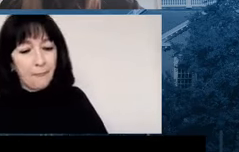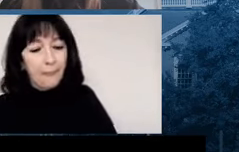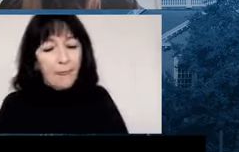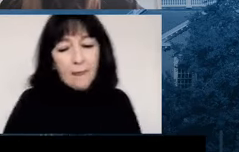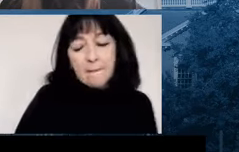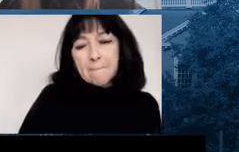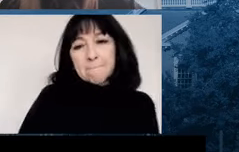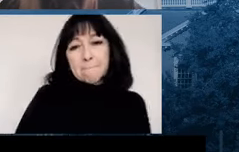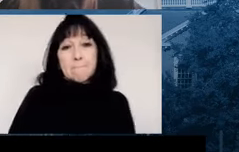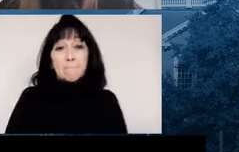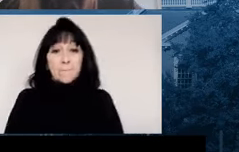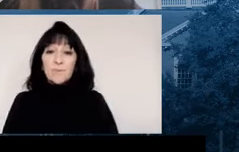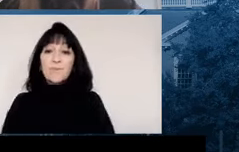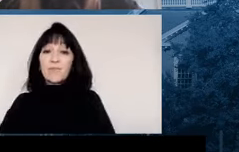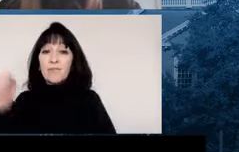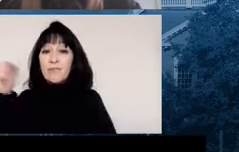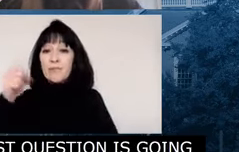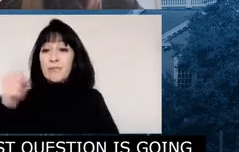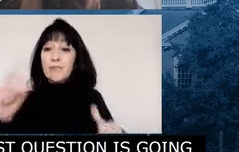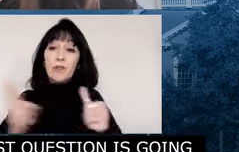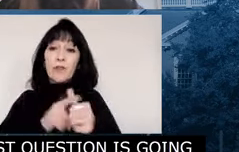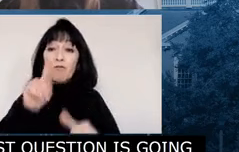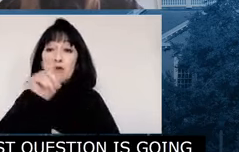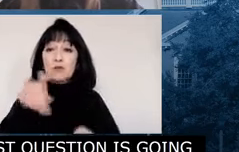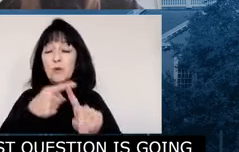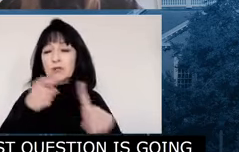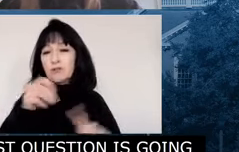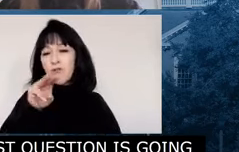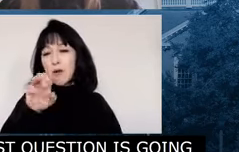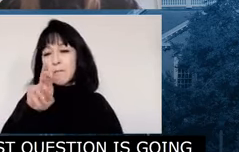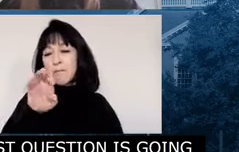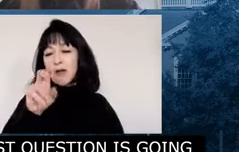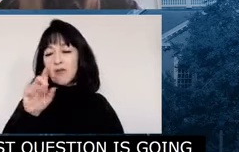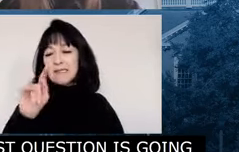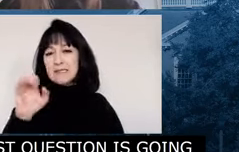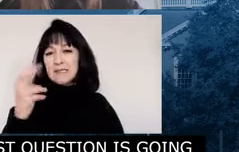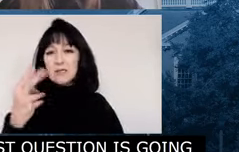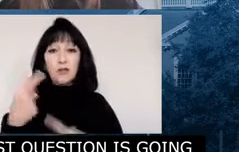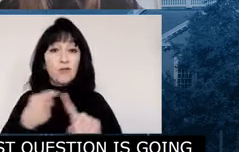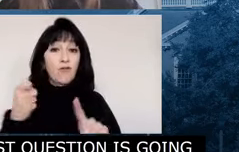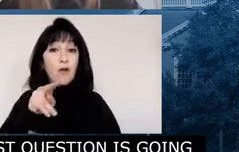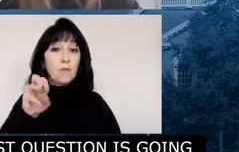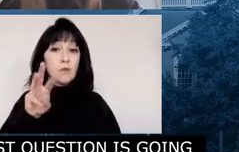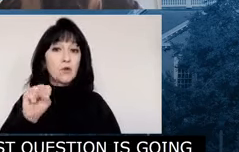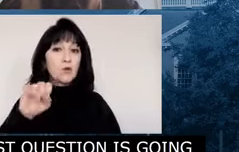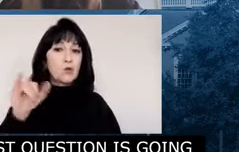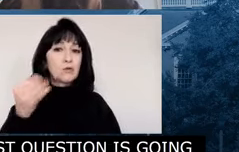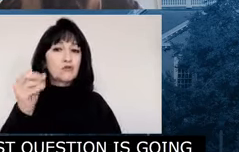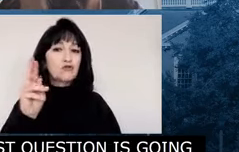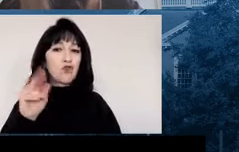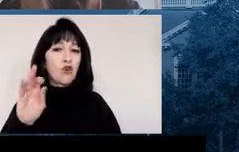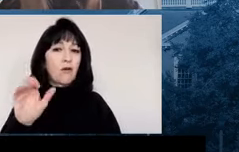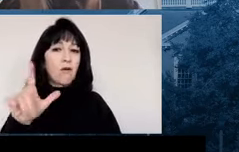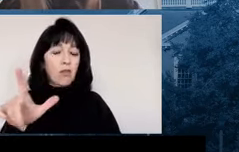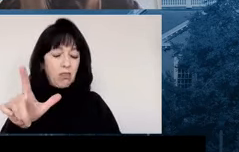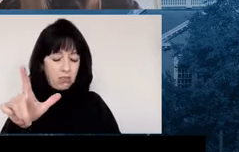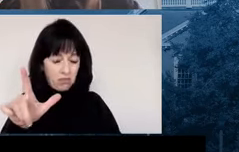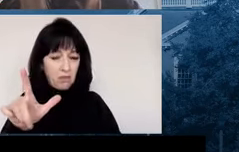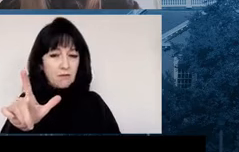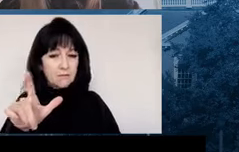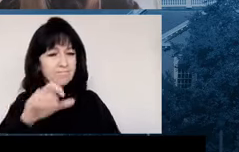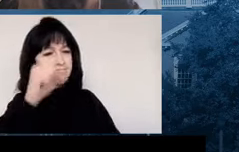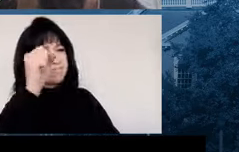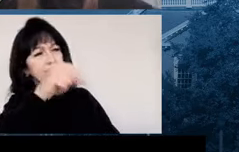from the News Journal. Hi there. I have a question regarding